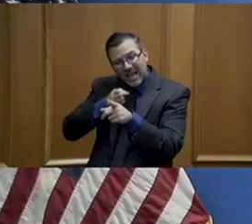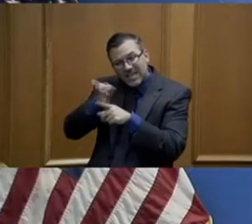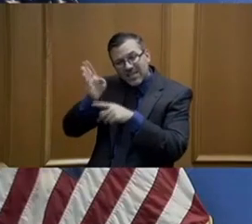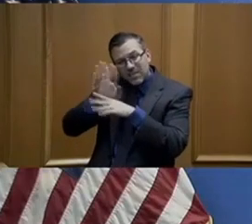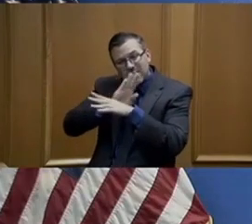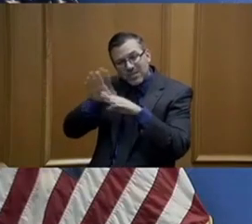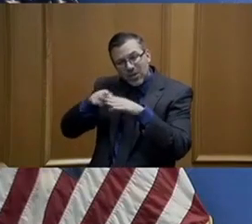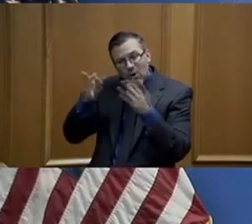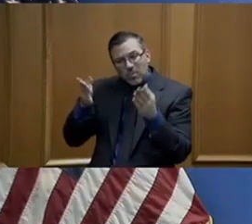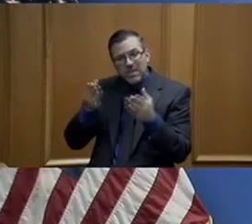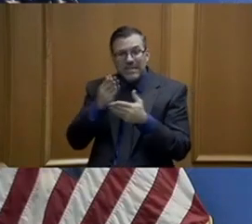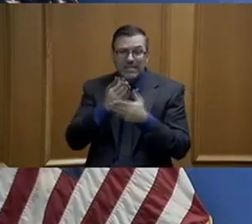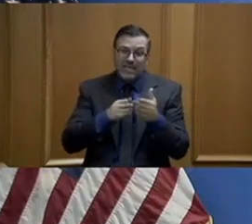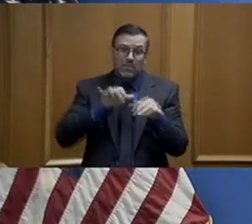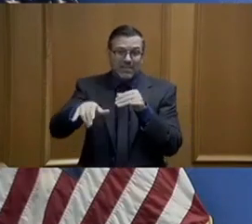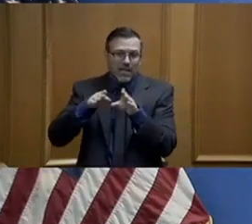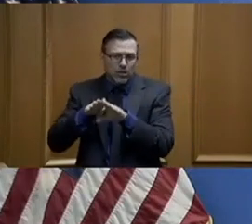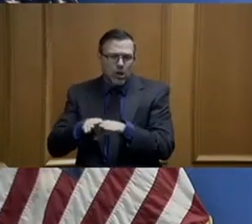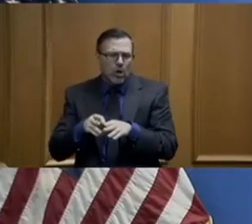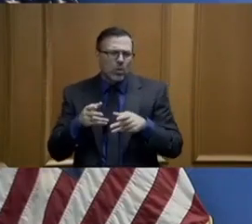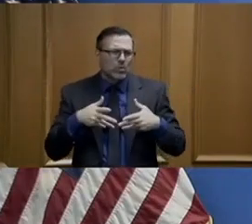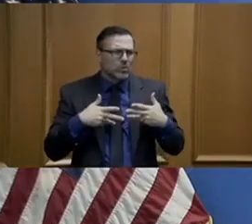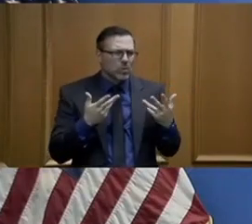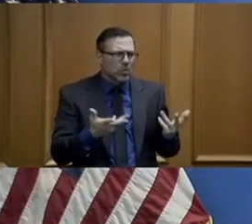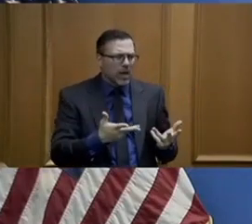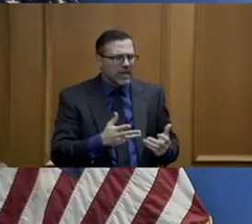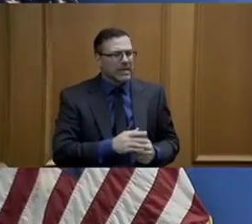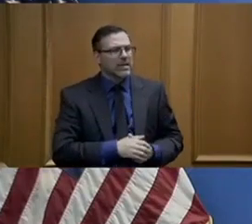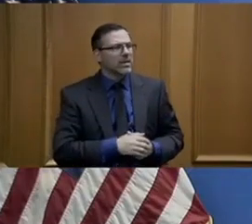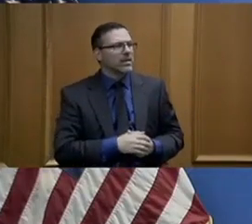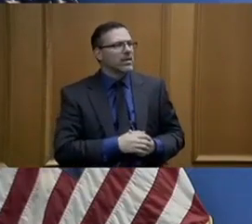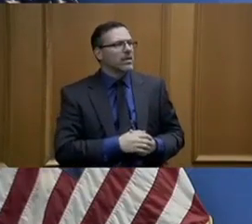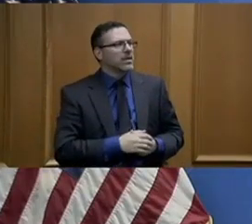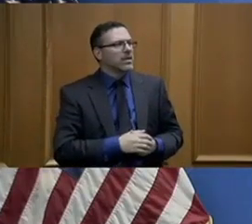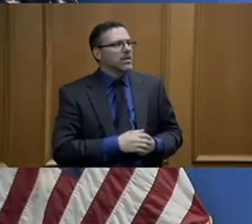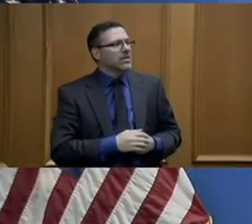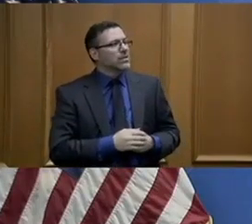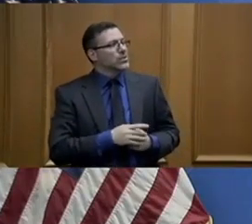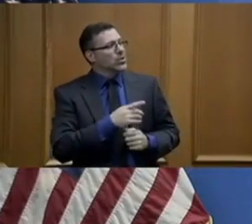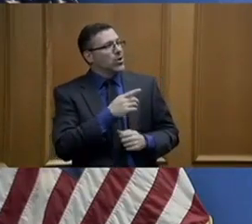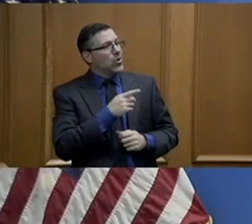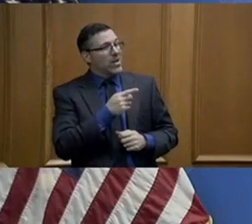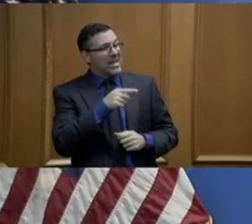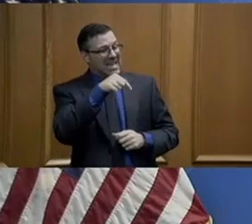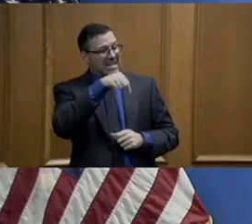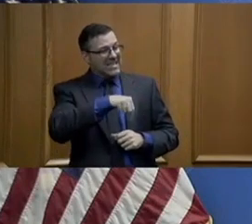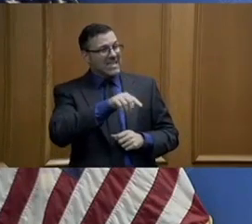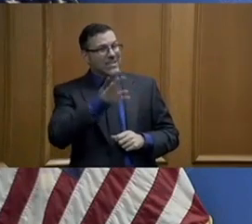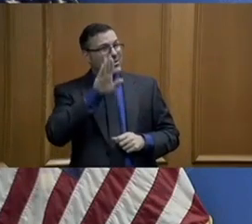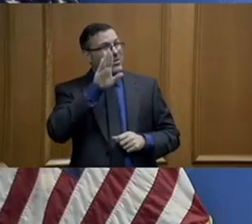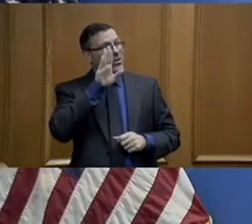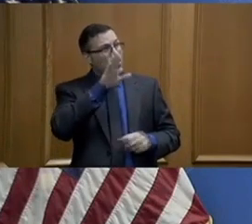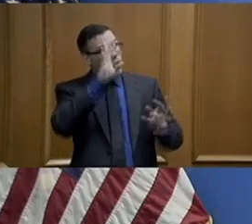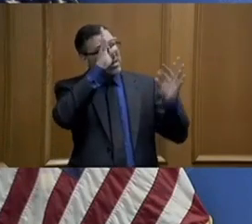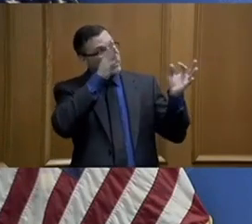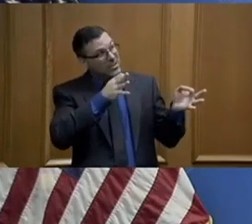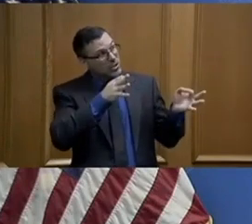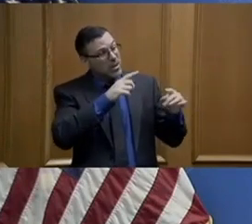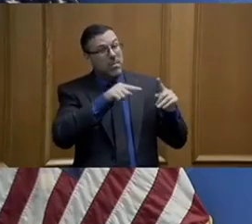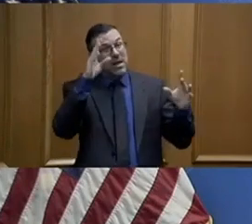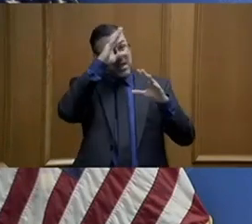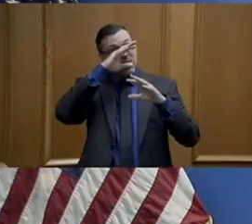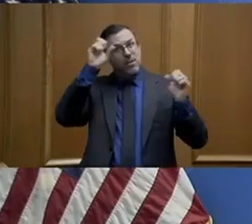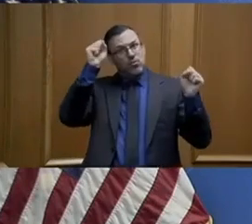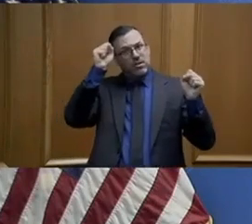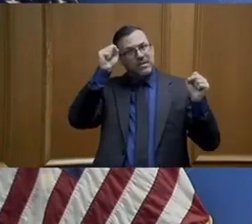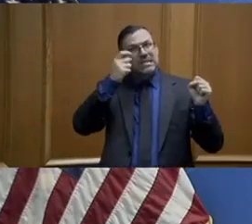And my question on top of that would just be, I'm guessing that you would say that this is entirely your decision and other governors. The president says that should be entirely